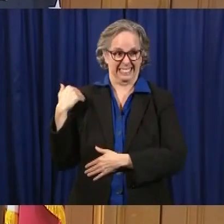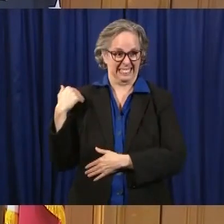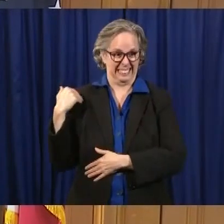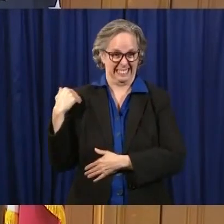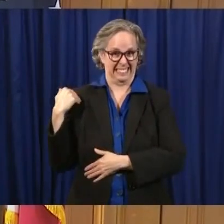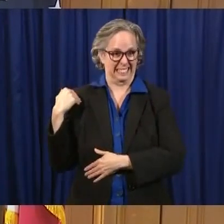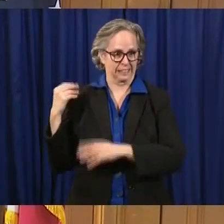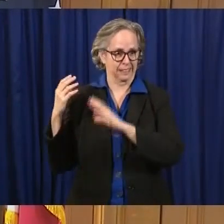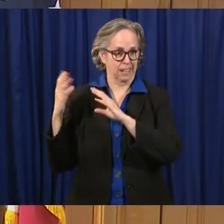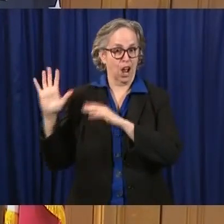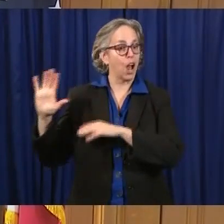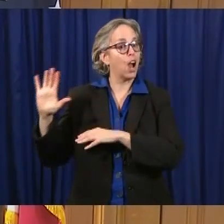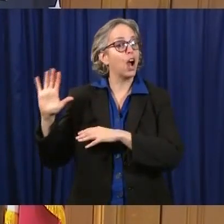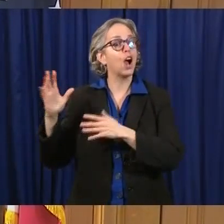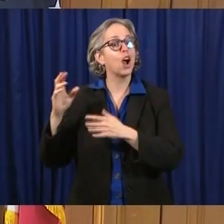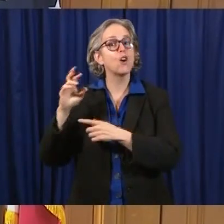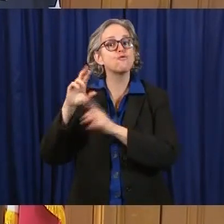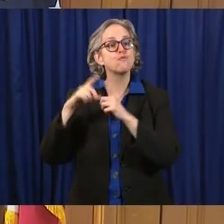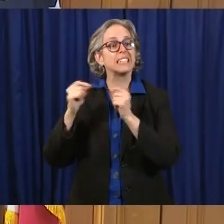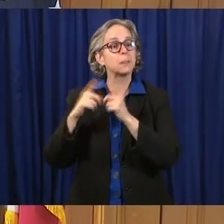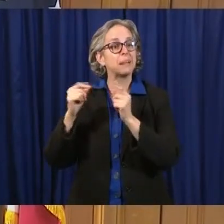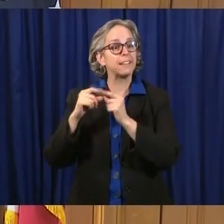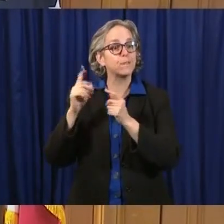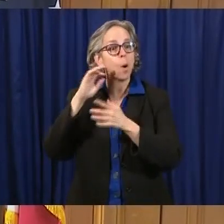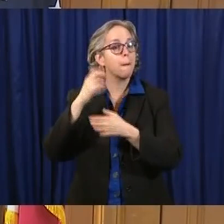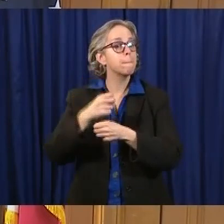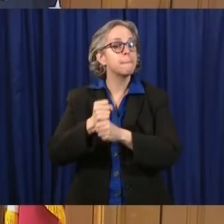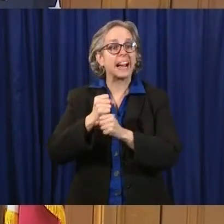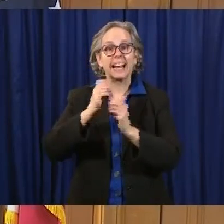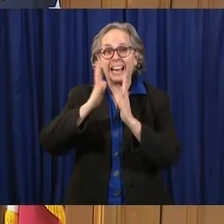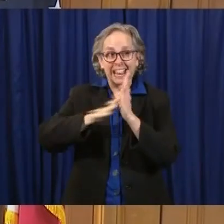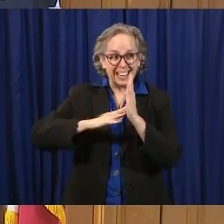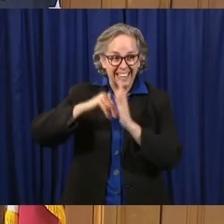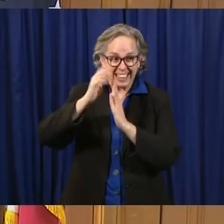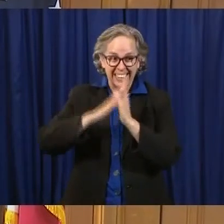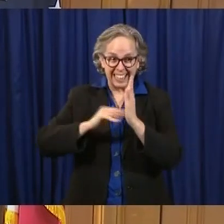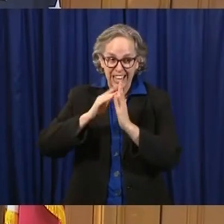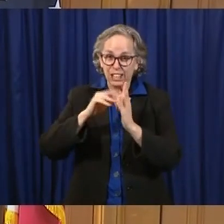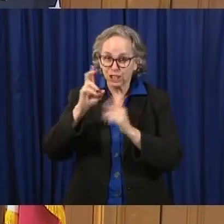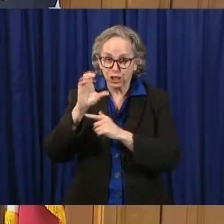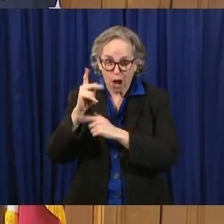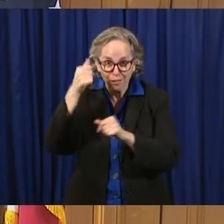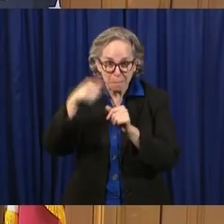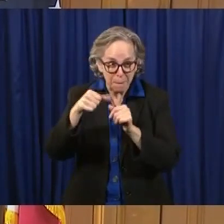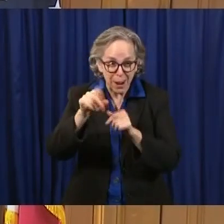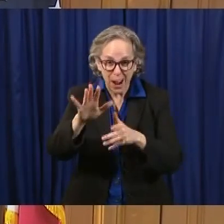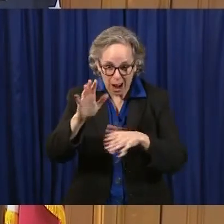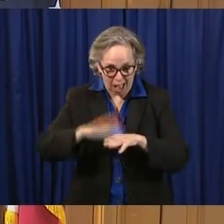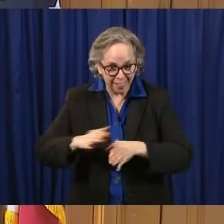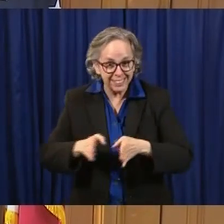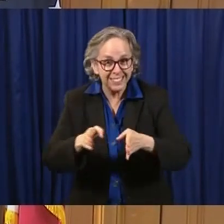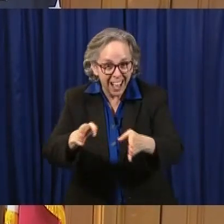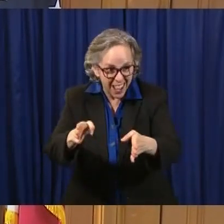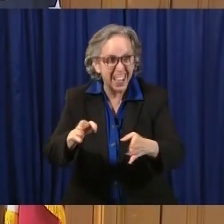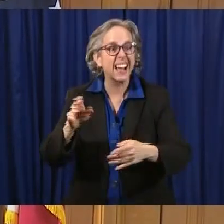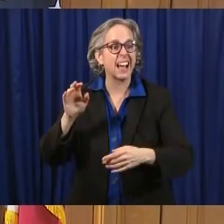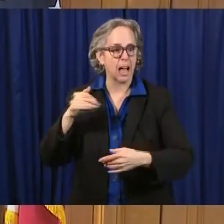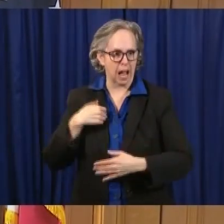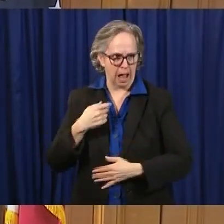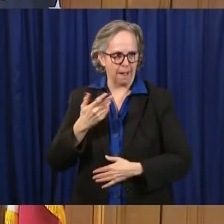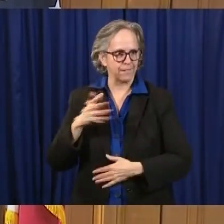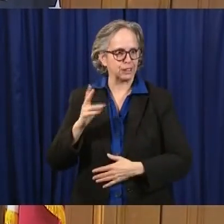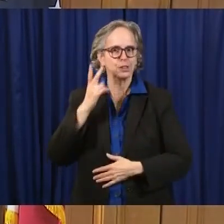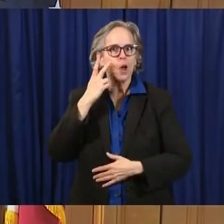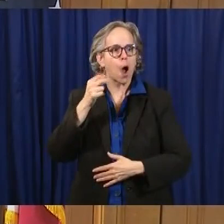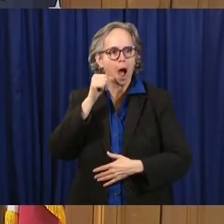paint. I got a chance to see that the other day with what some of our grandkids had